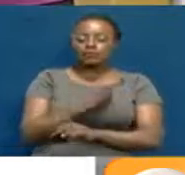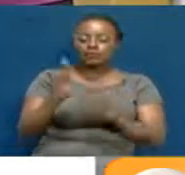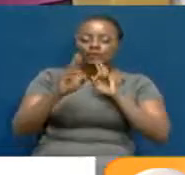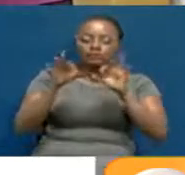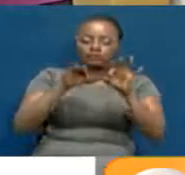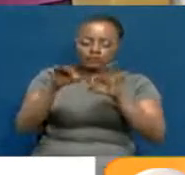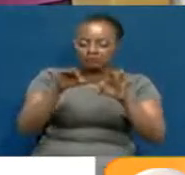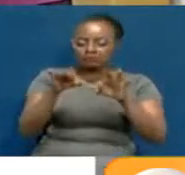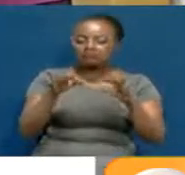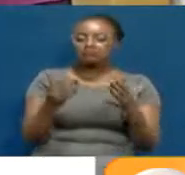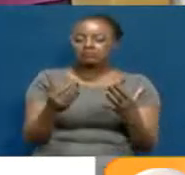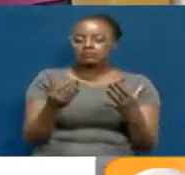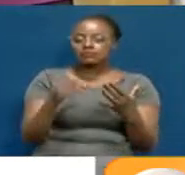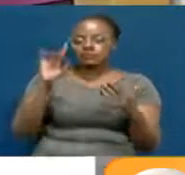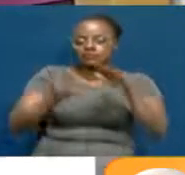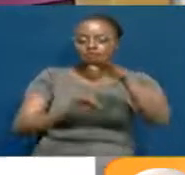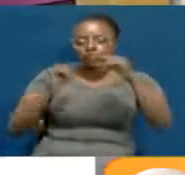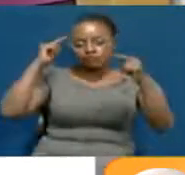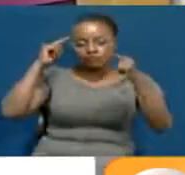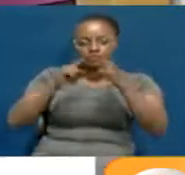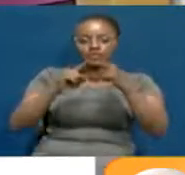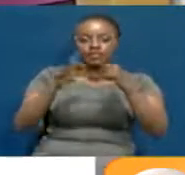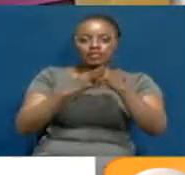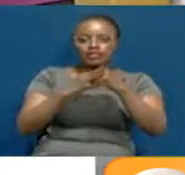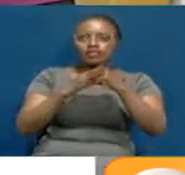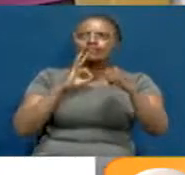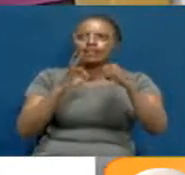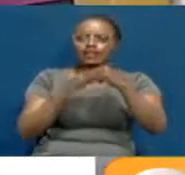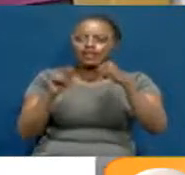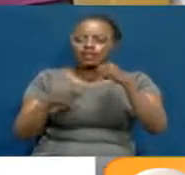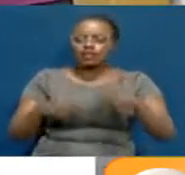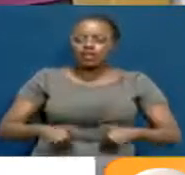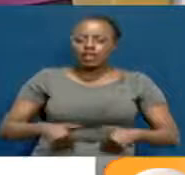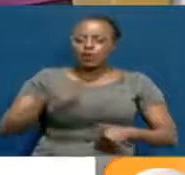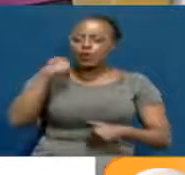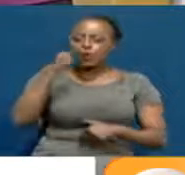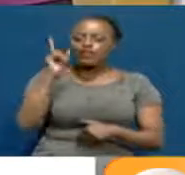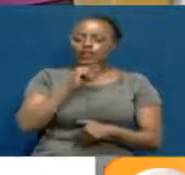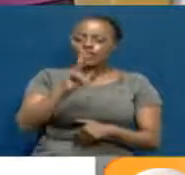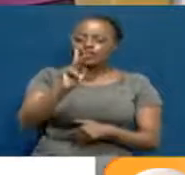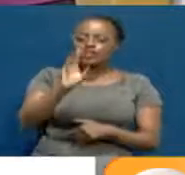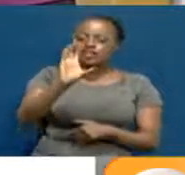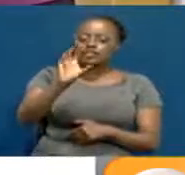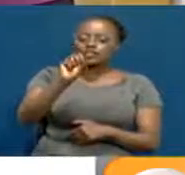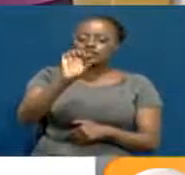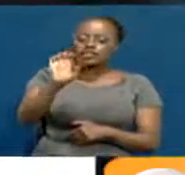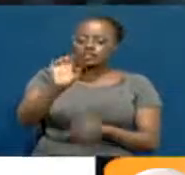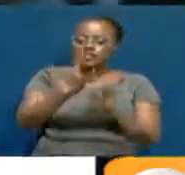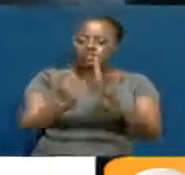the ministry is also targeting more than 800,000 youth who've just completed their KCSE.